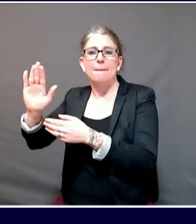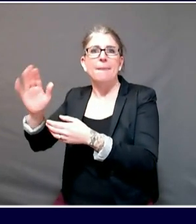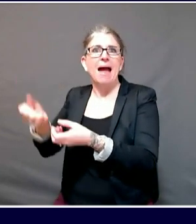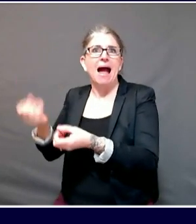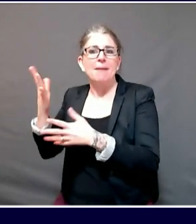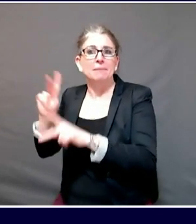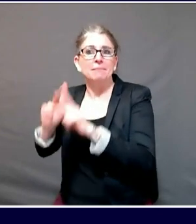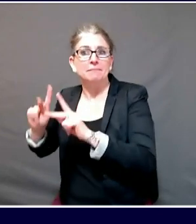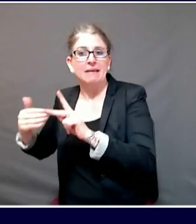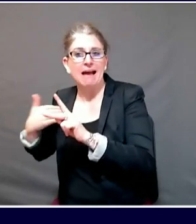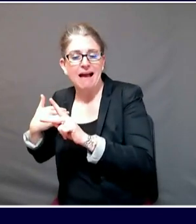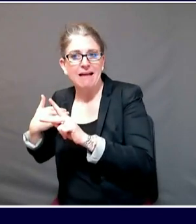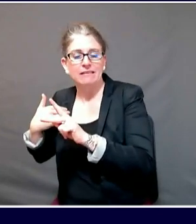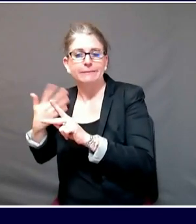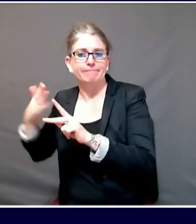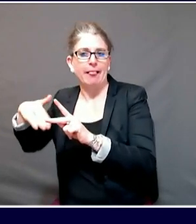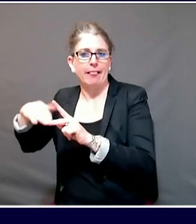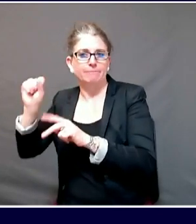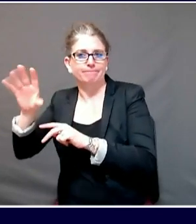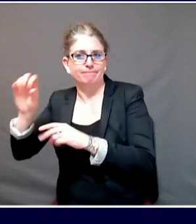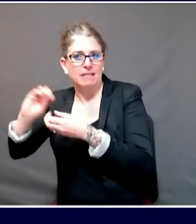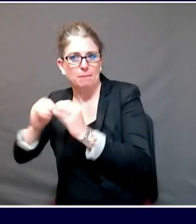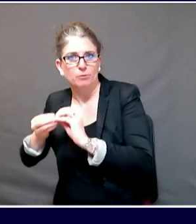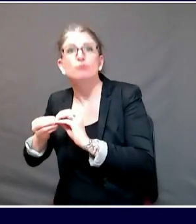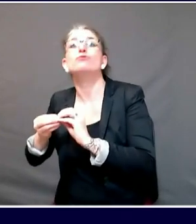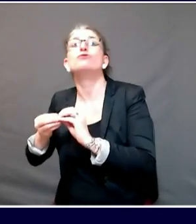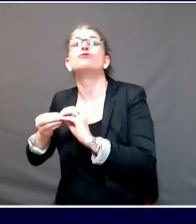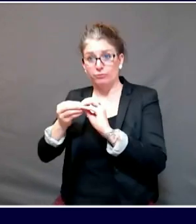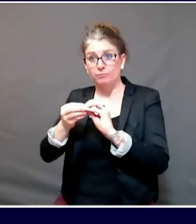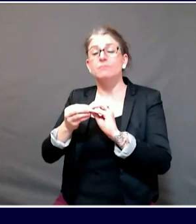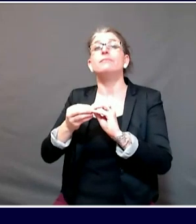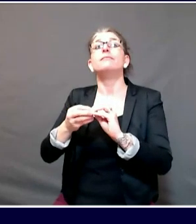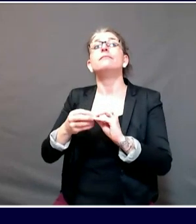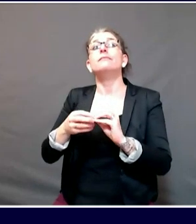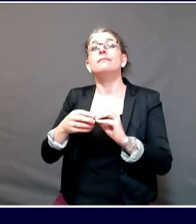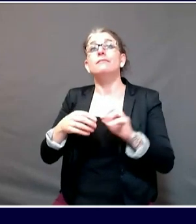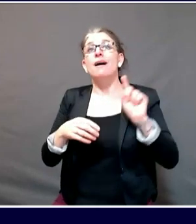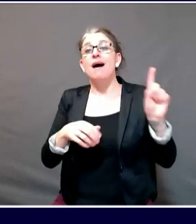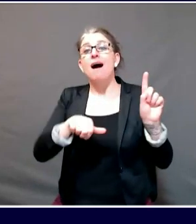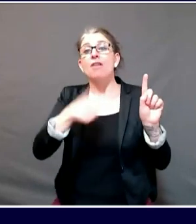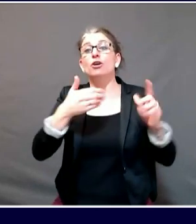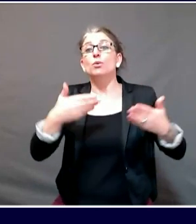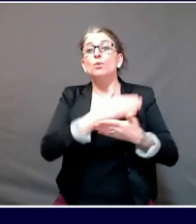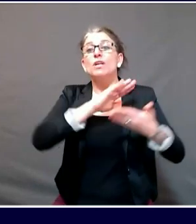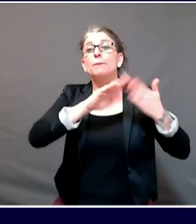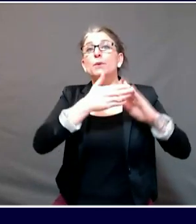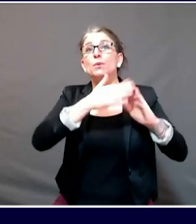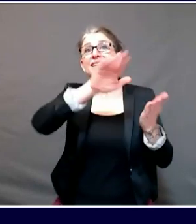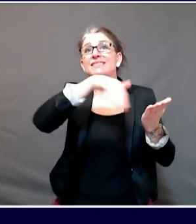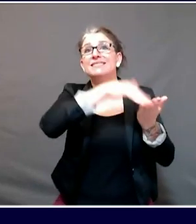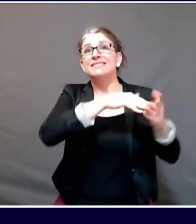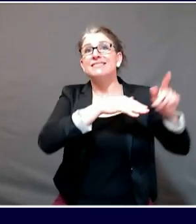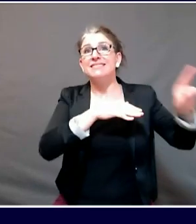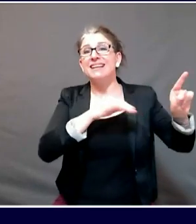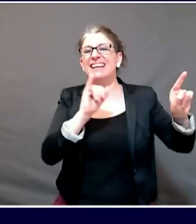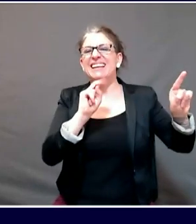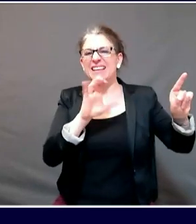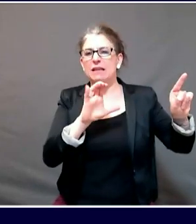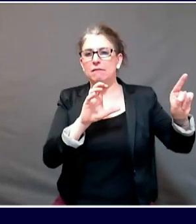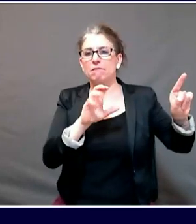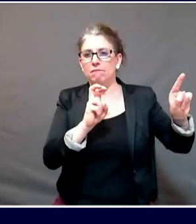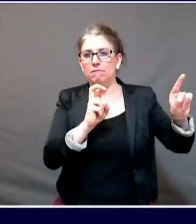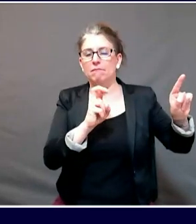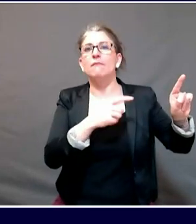But the big item for discussion today is not testing or not the number of new cases. It is the